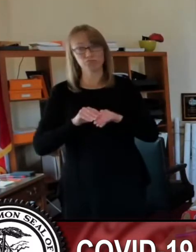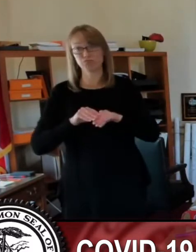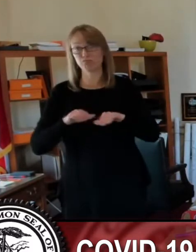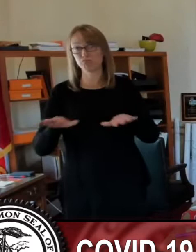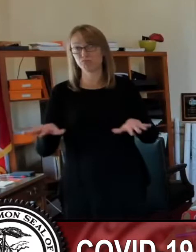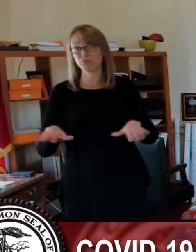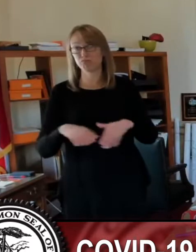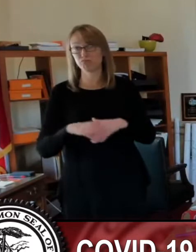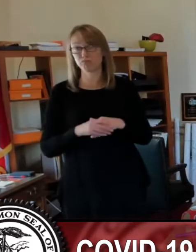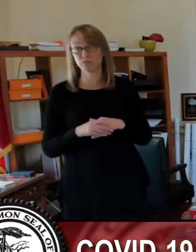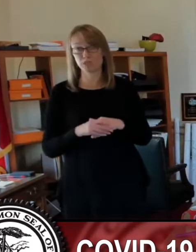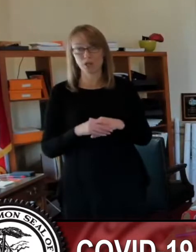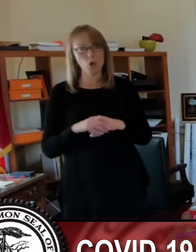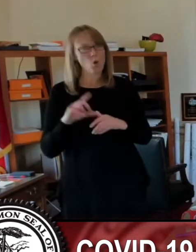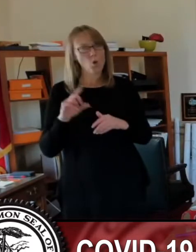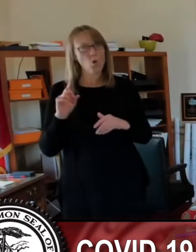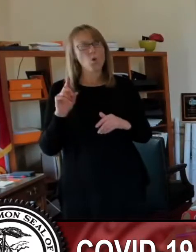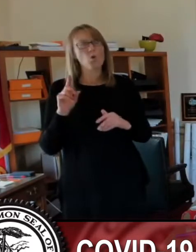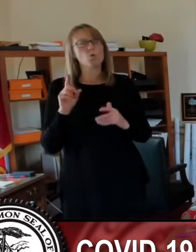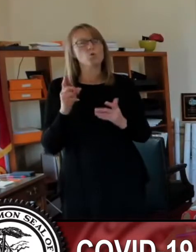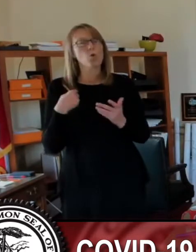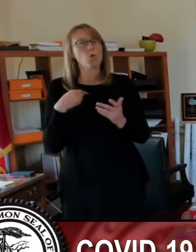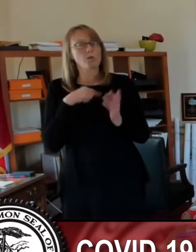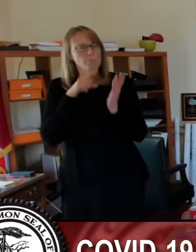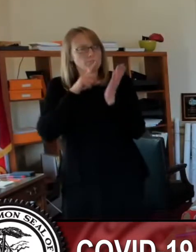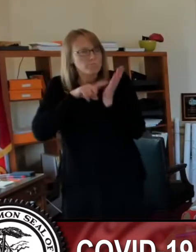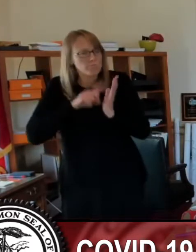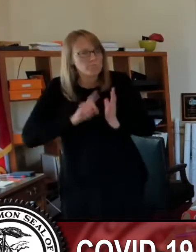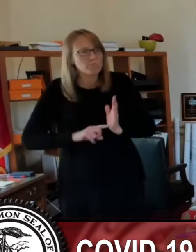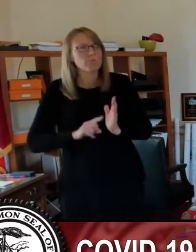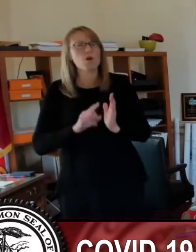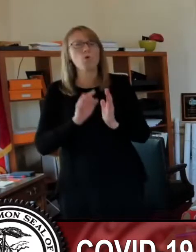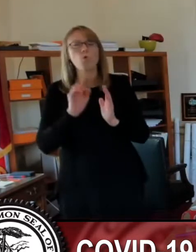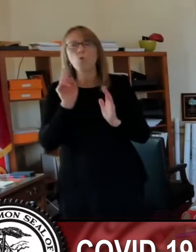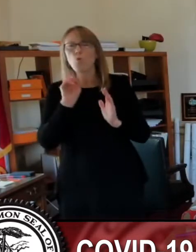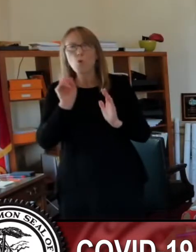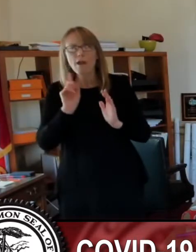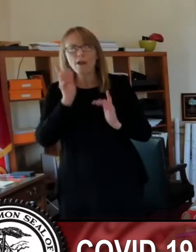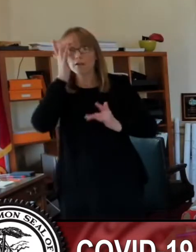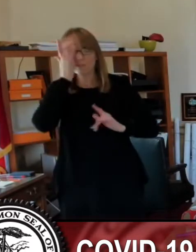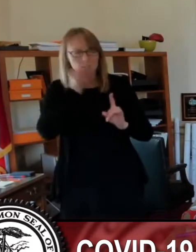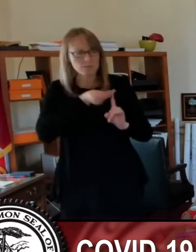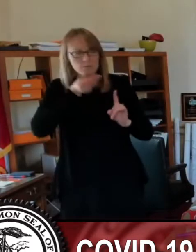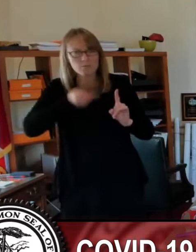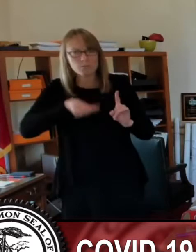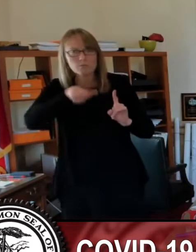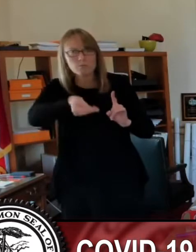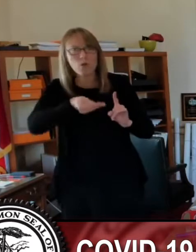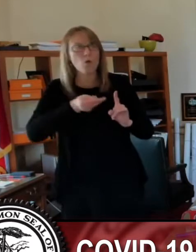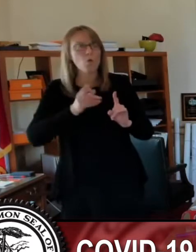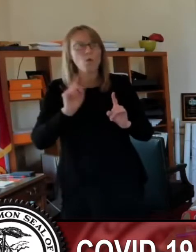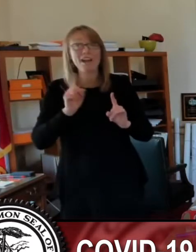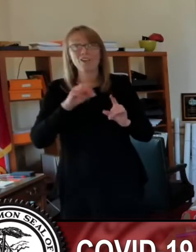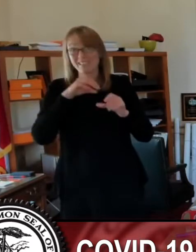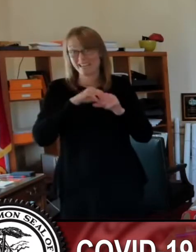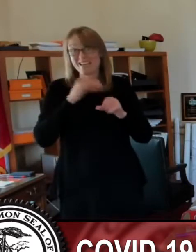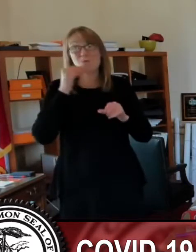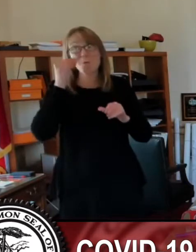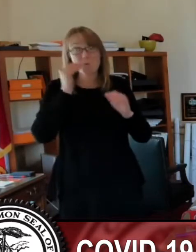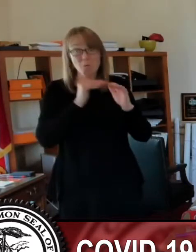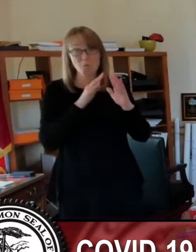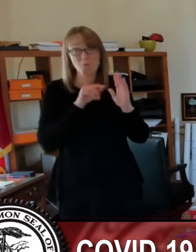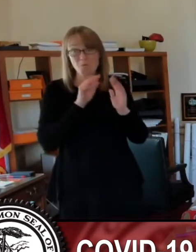that this is happening in homes. It's happening at your house. It's happening among your neighbors, among